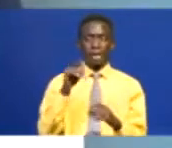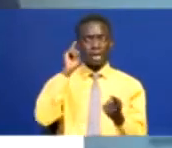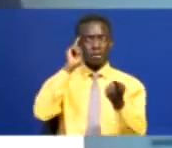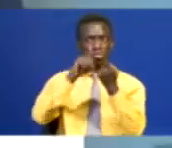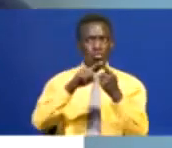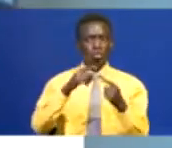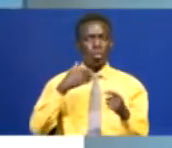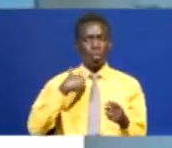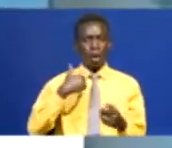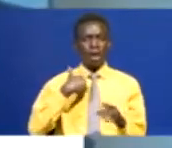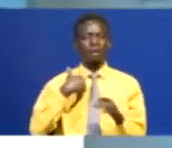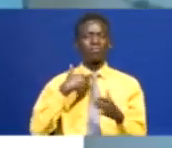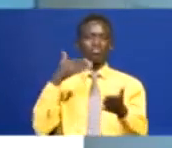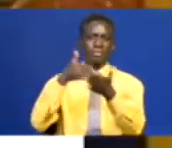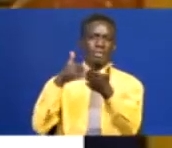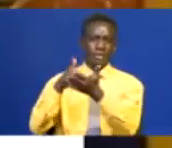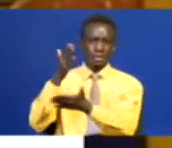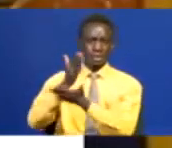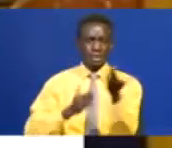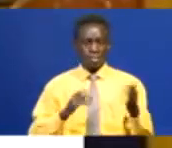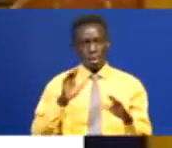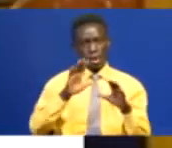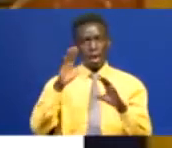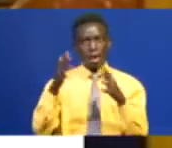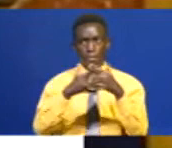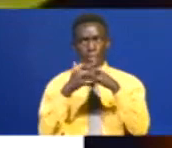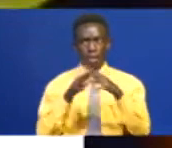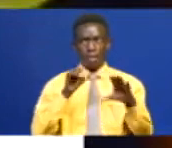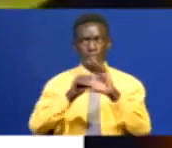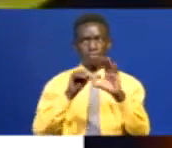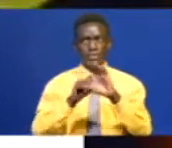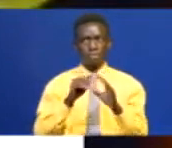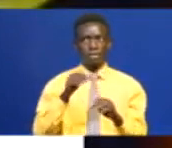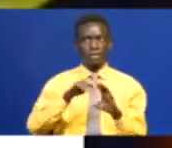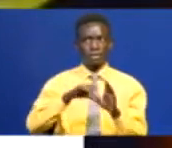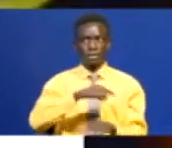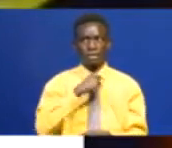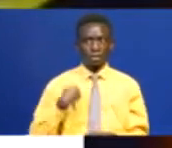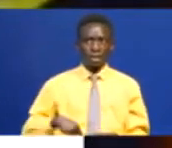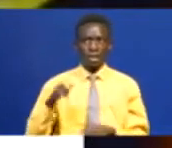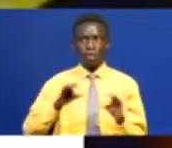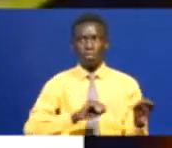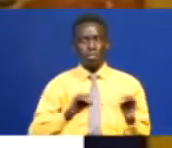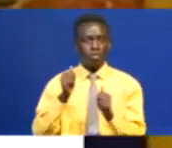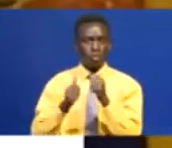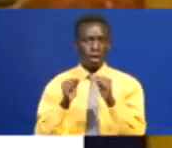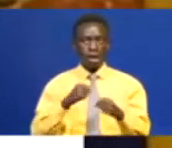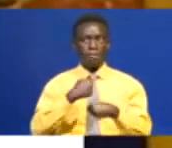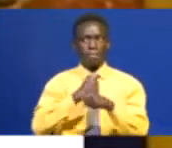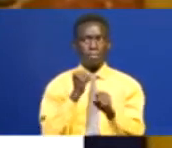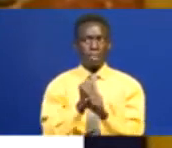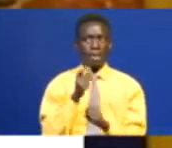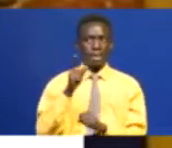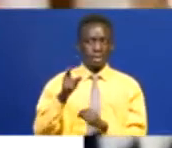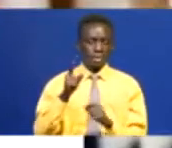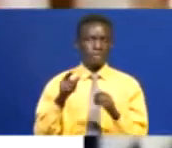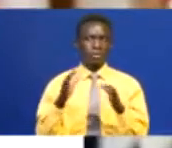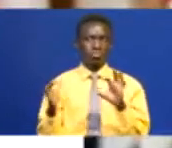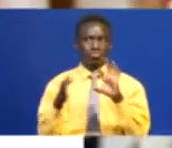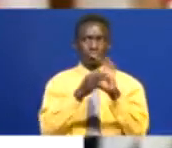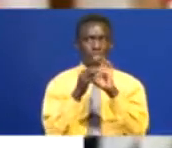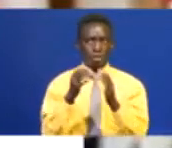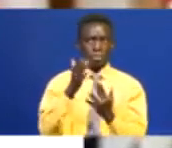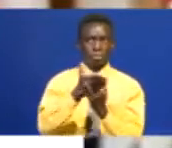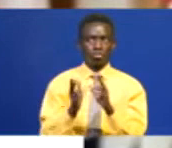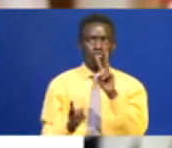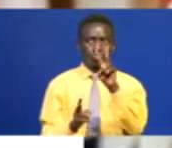American investments in sensitive high-tech areas in China, a move that could further strain ties between the world's top two economies.